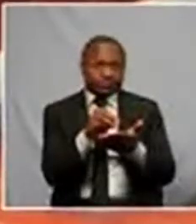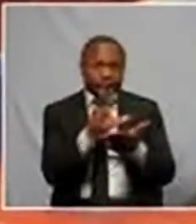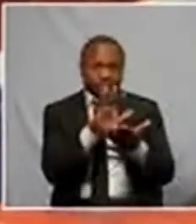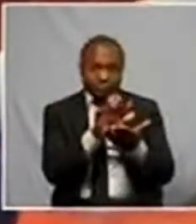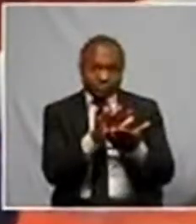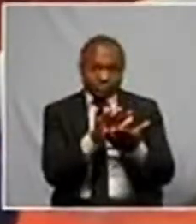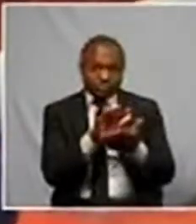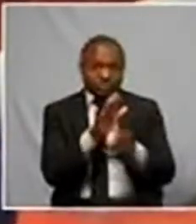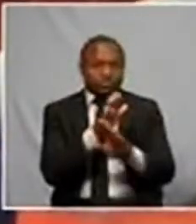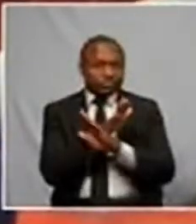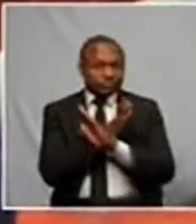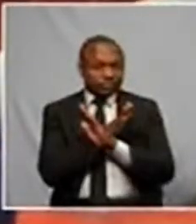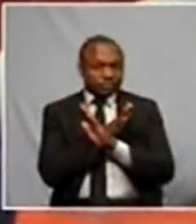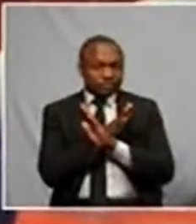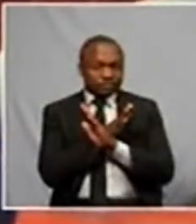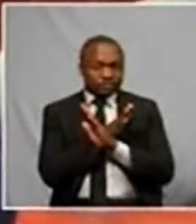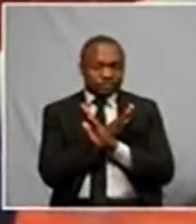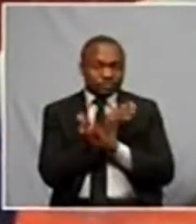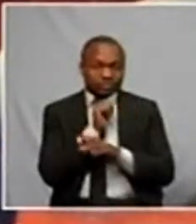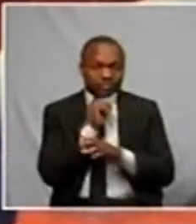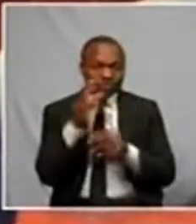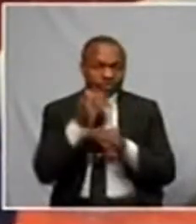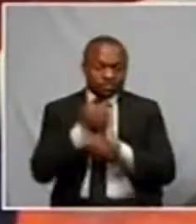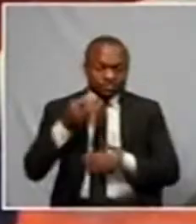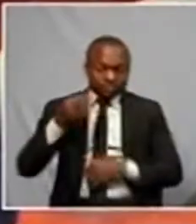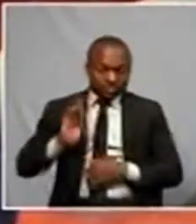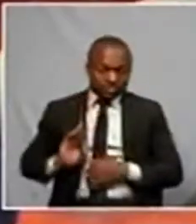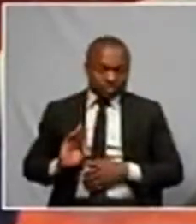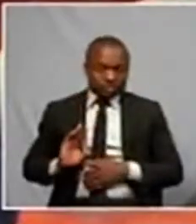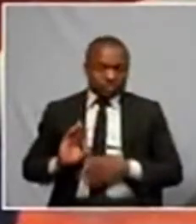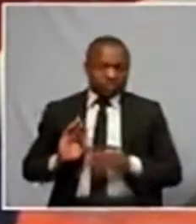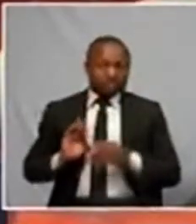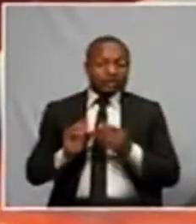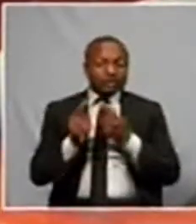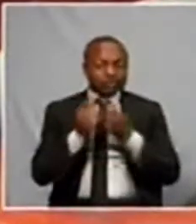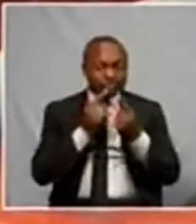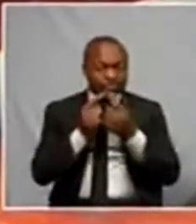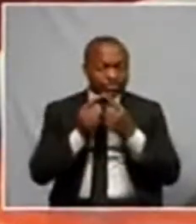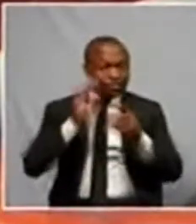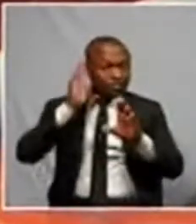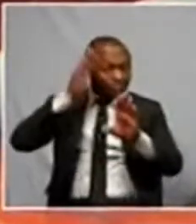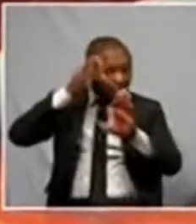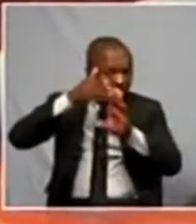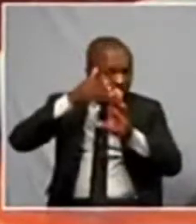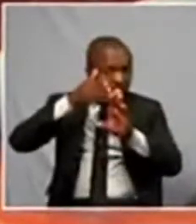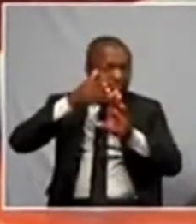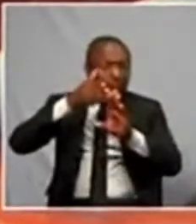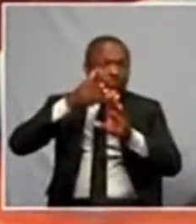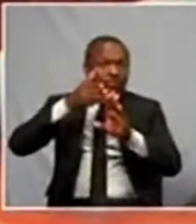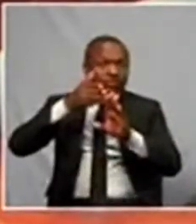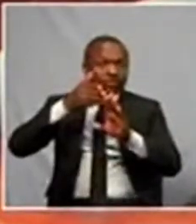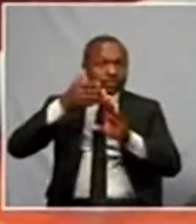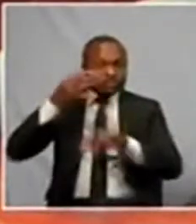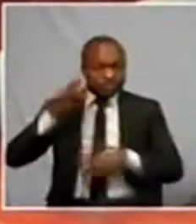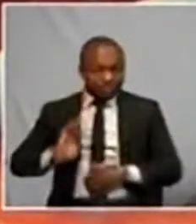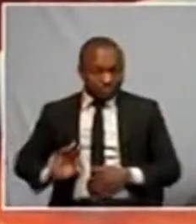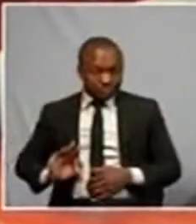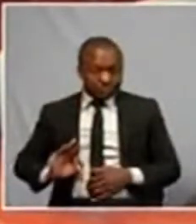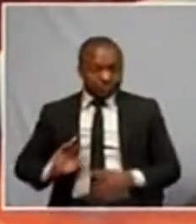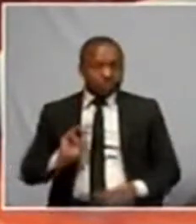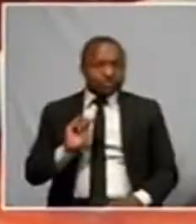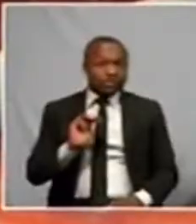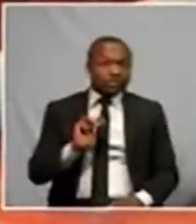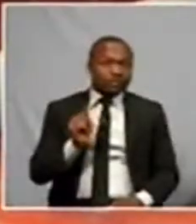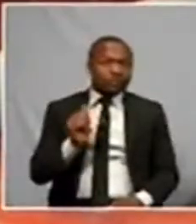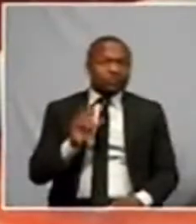not derive benefits, we were speaking specifically to the direct benefits of marine fisheries.